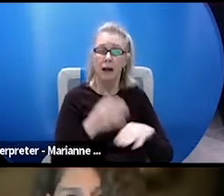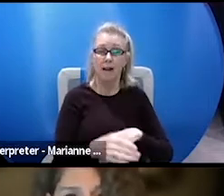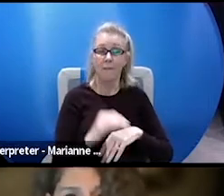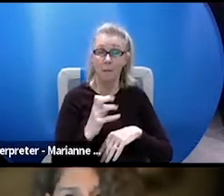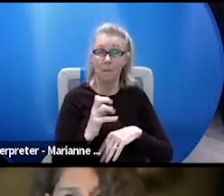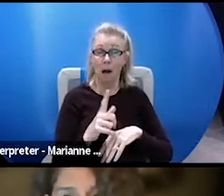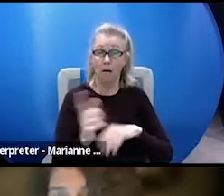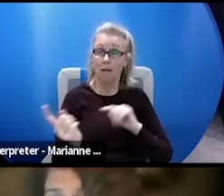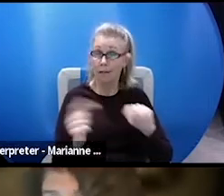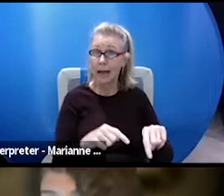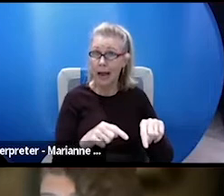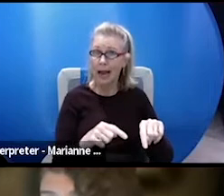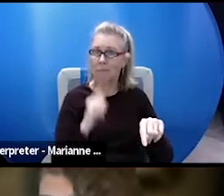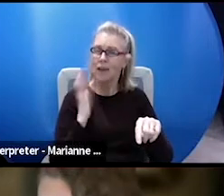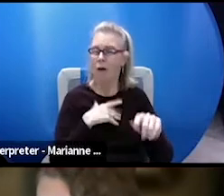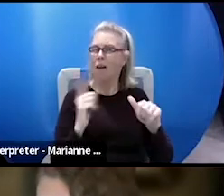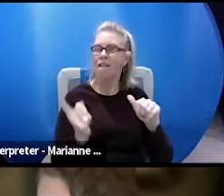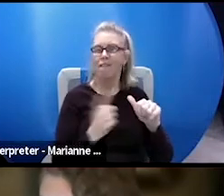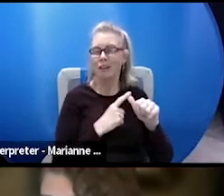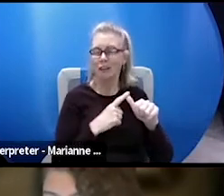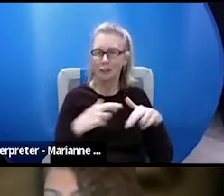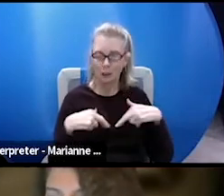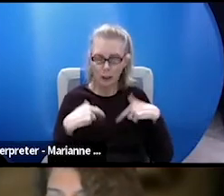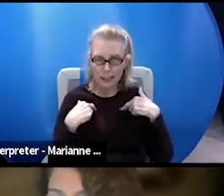came in and was our very first resident.